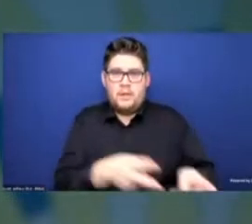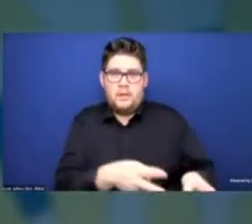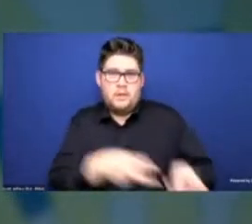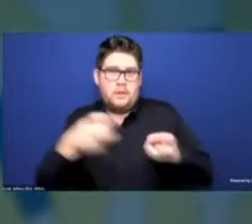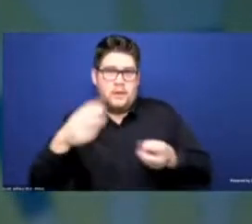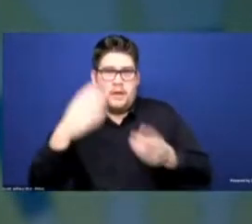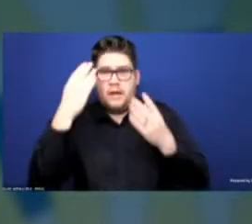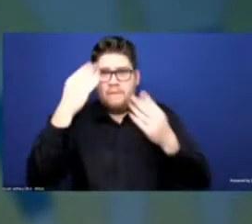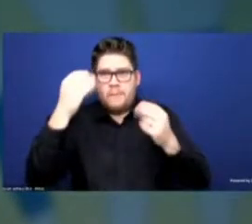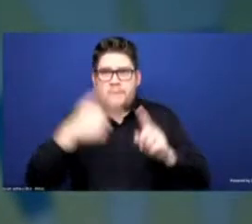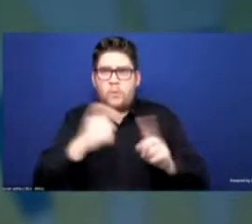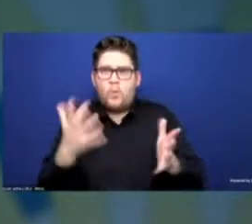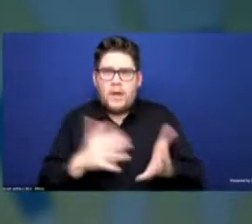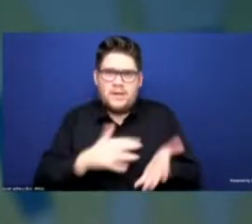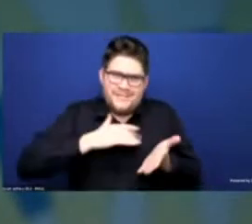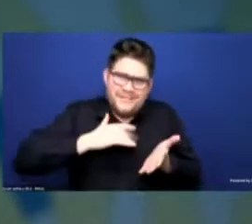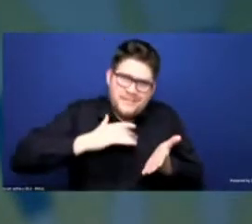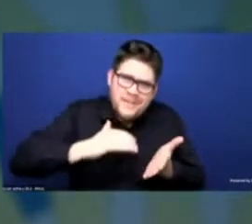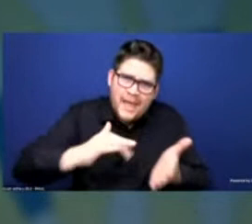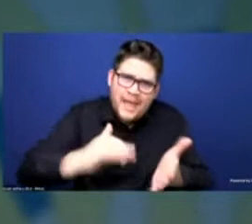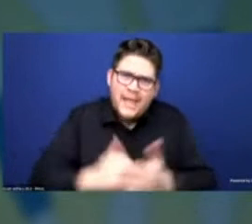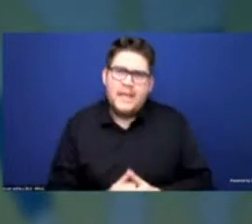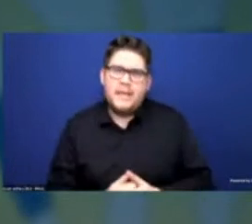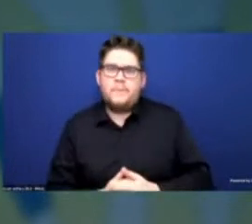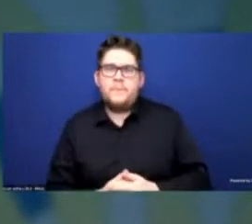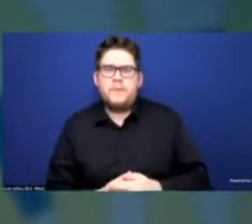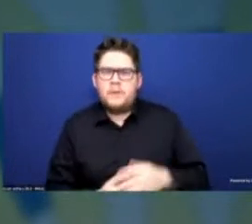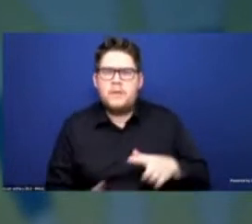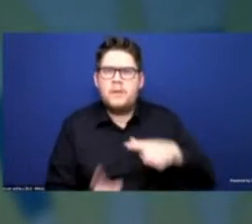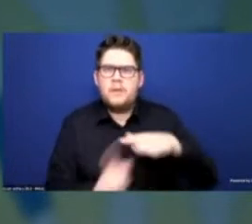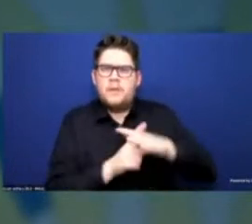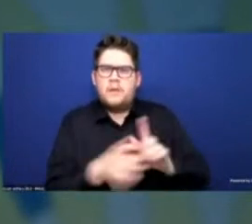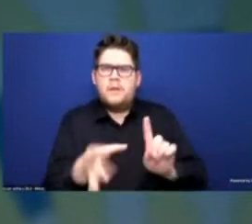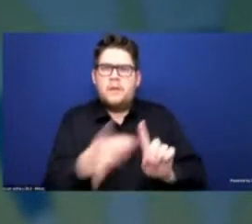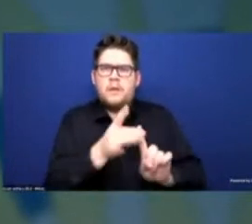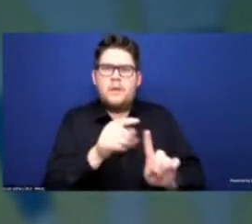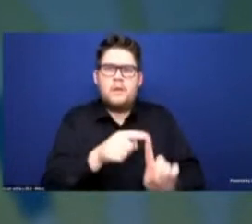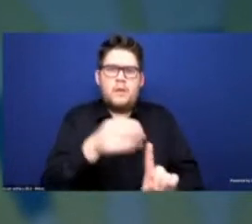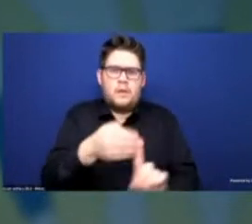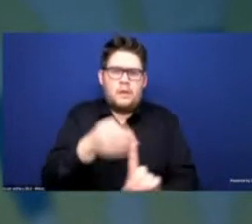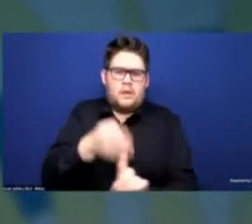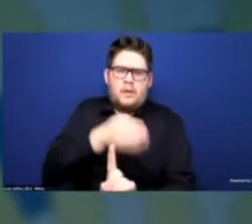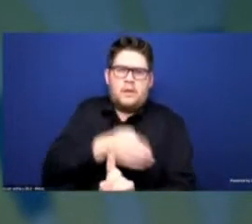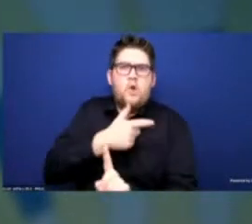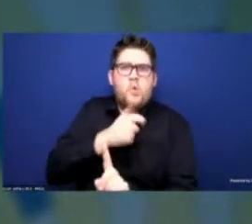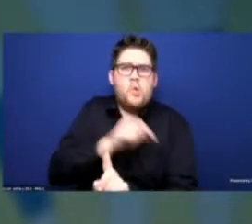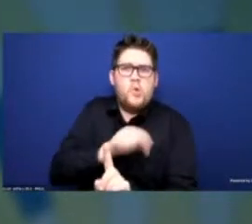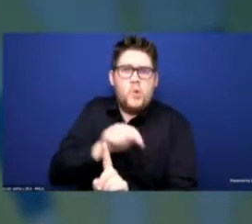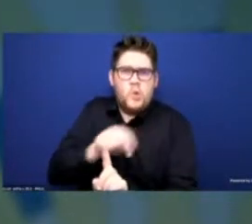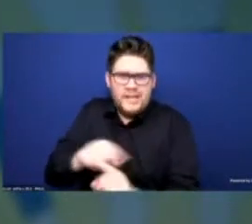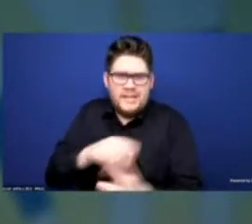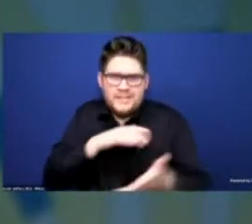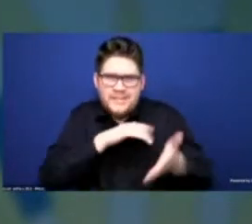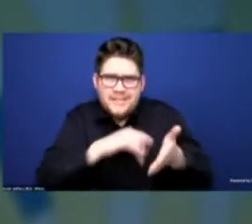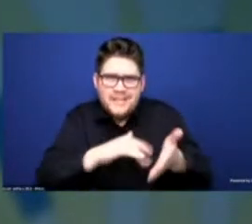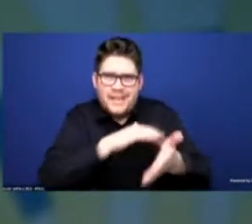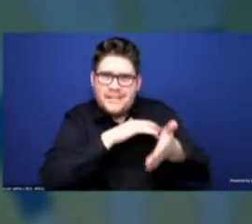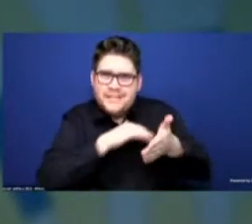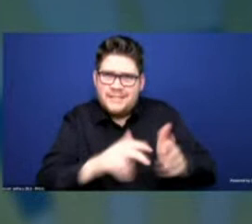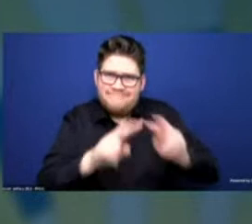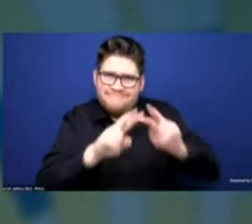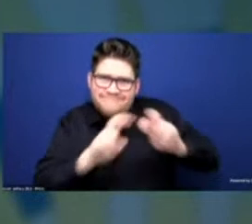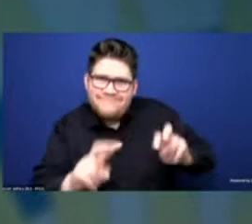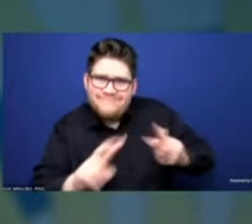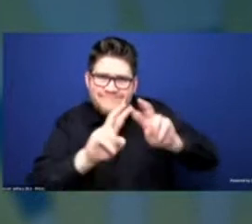and outbreak and cluster investigations that are done for every exposure event in schools. So when we look at the findings from Vancouver